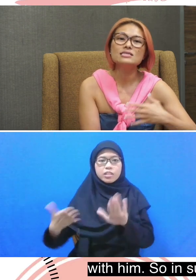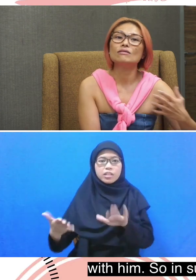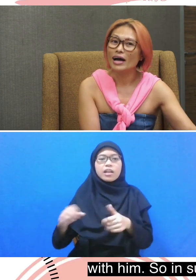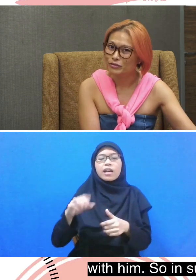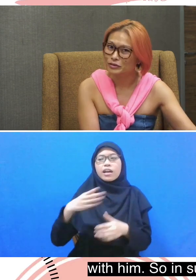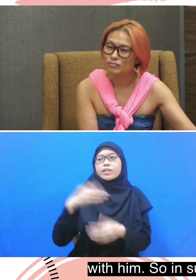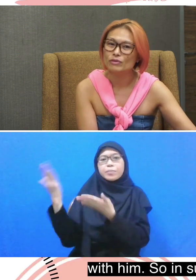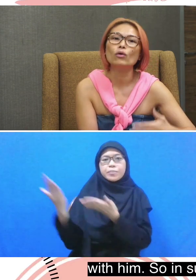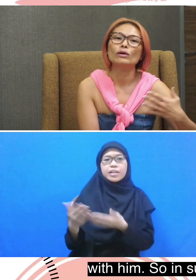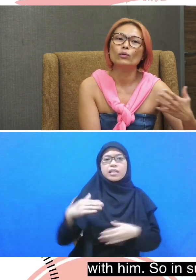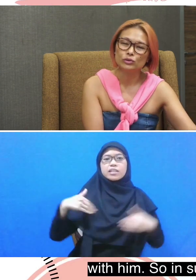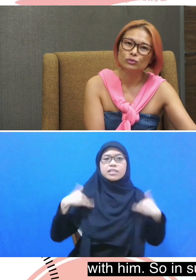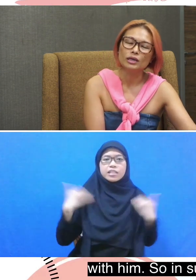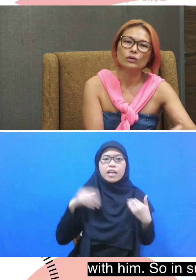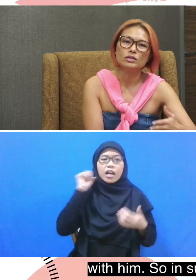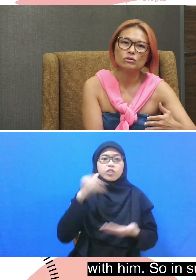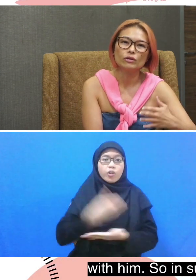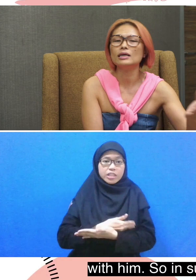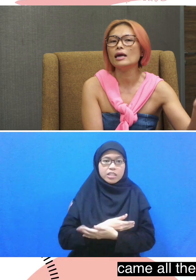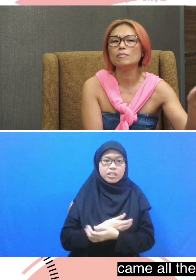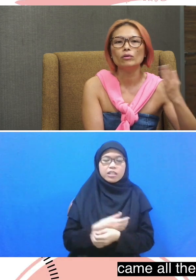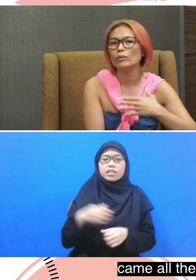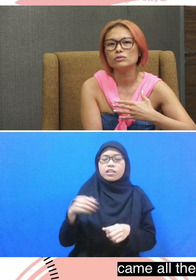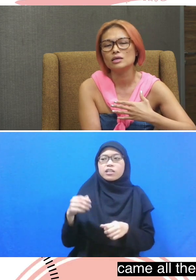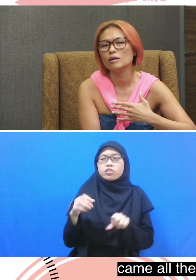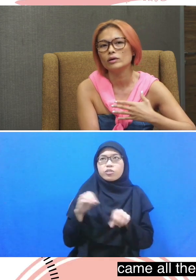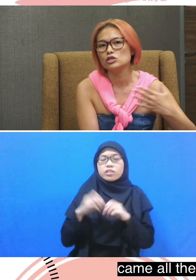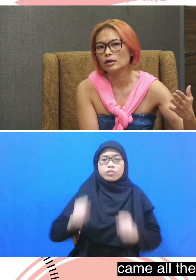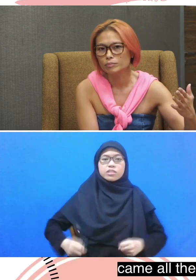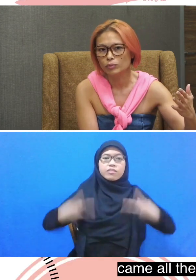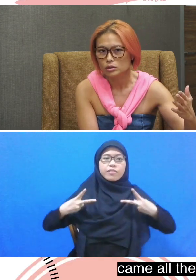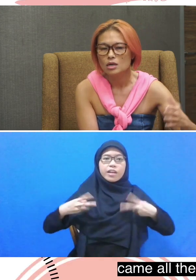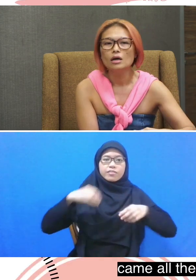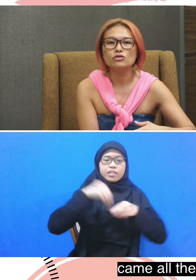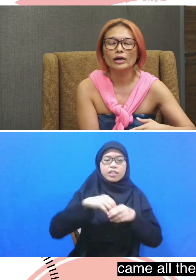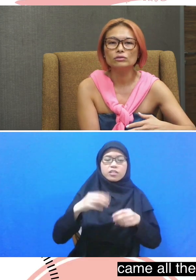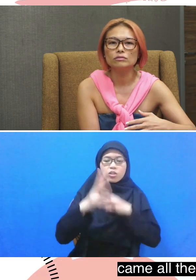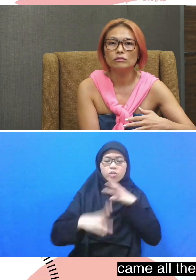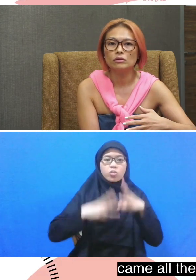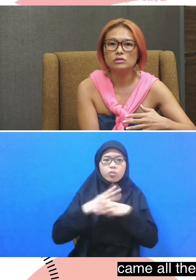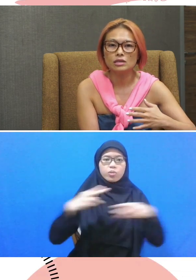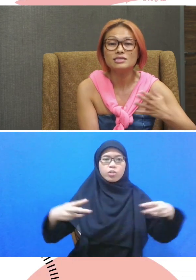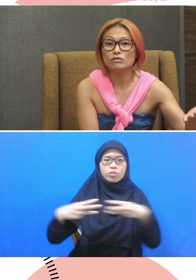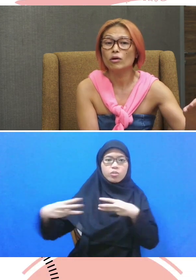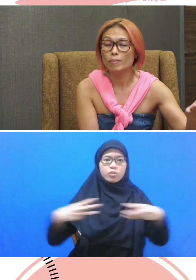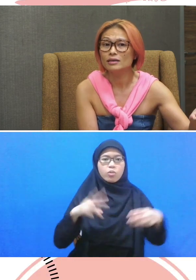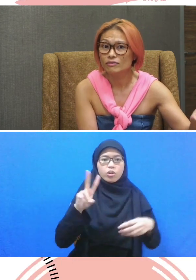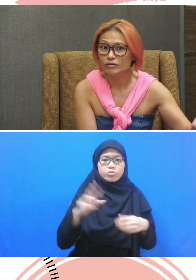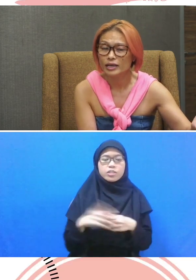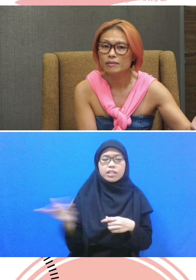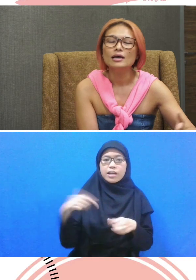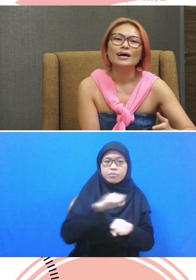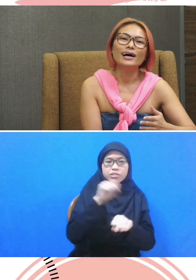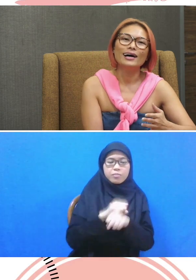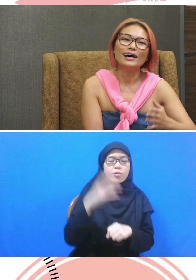in survival, before World War II, he was, you know, he came all the way to Singapore on a junk boat, trying to, in search for a better living,